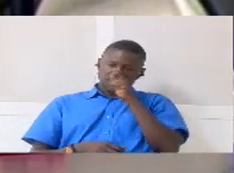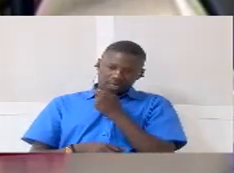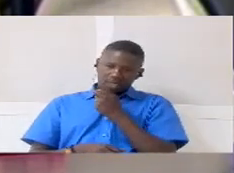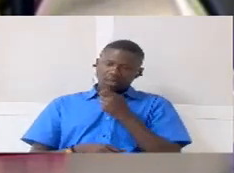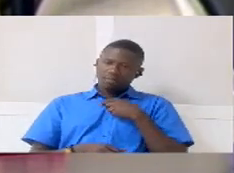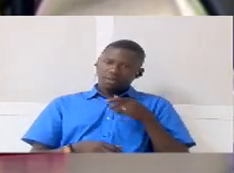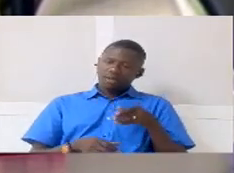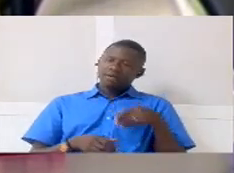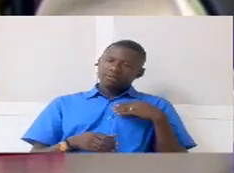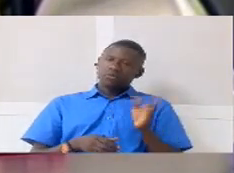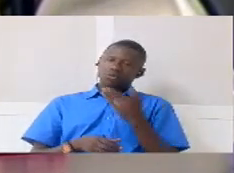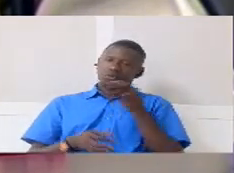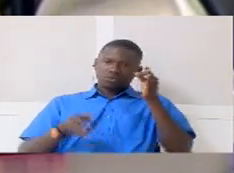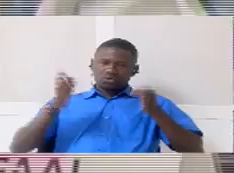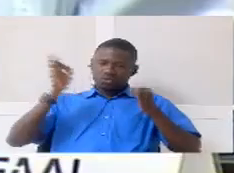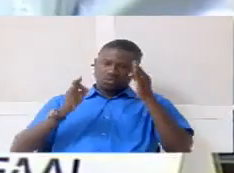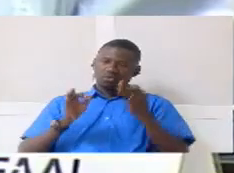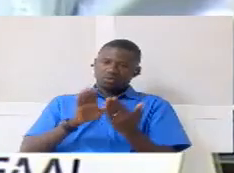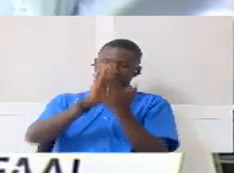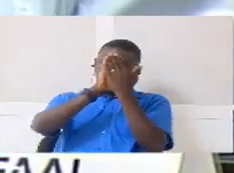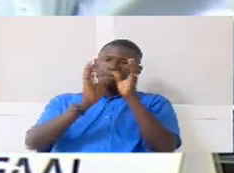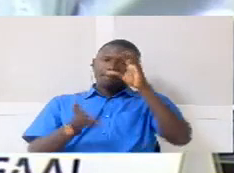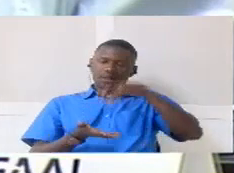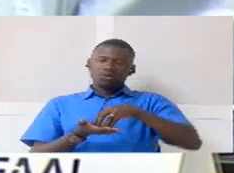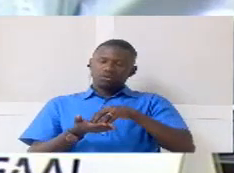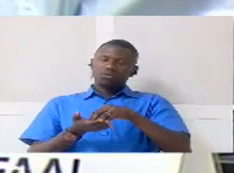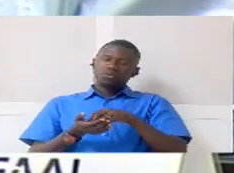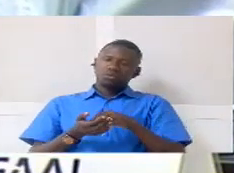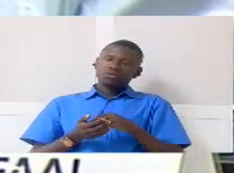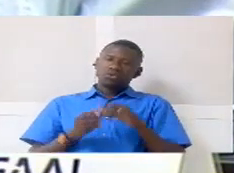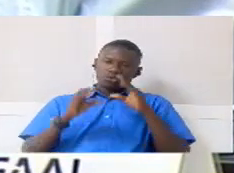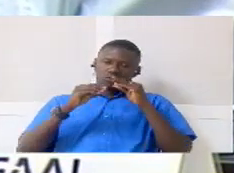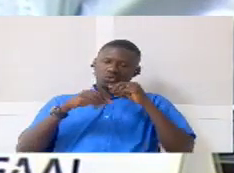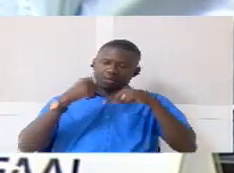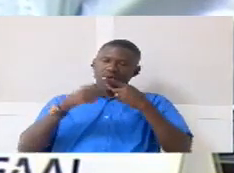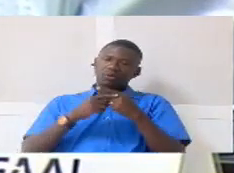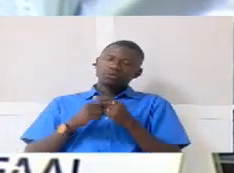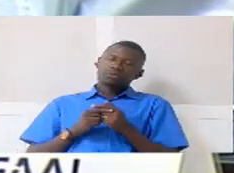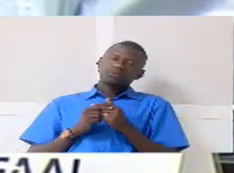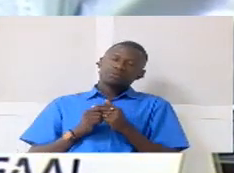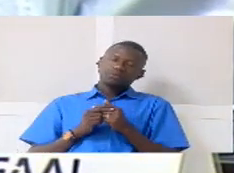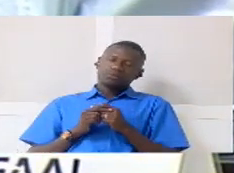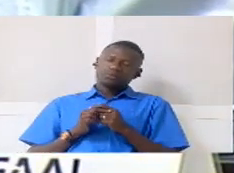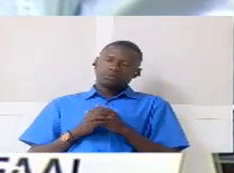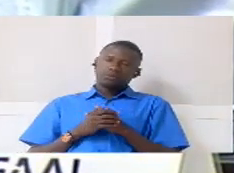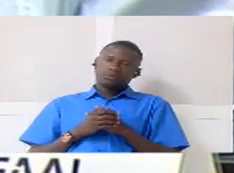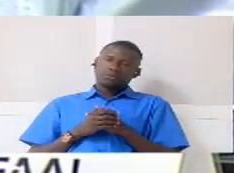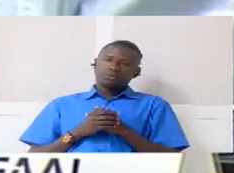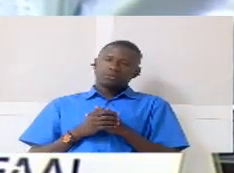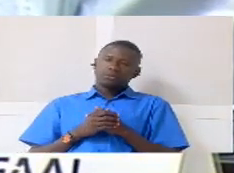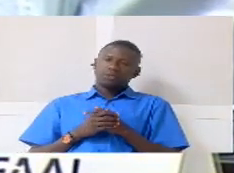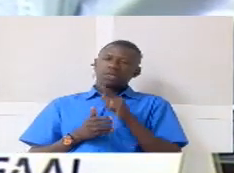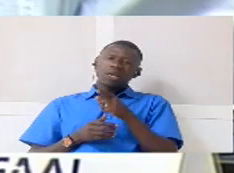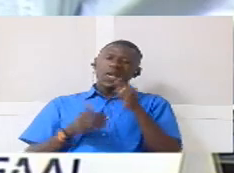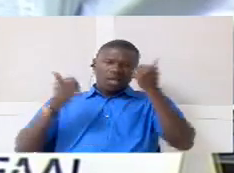face the magistrate. But apart from that, I have never had coroner inquest in the prison system. And that happened in